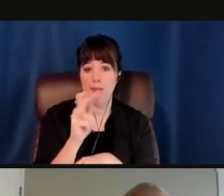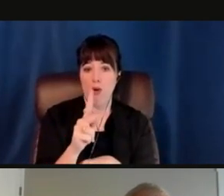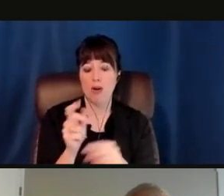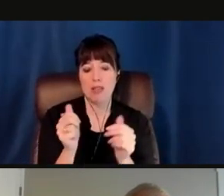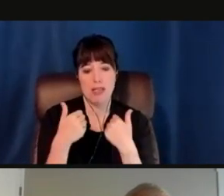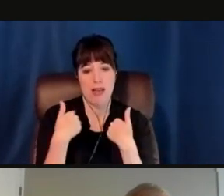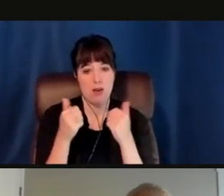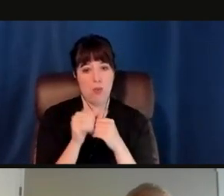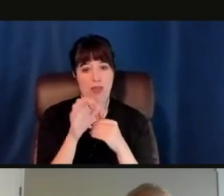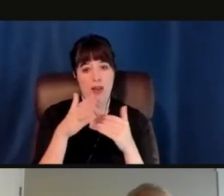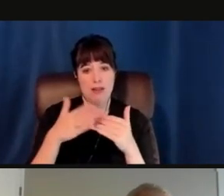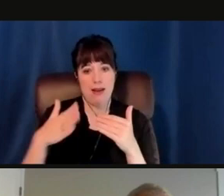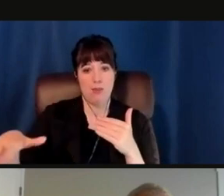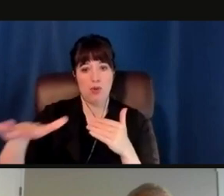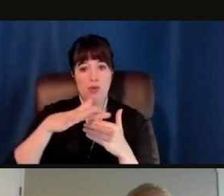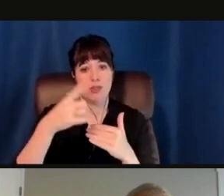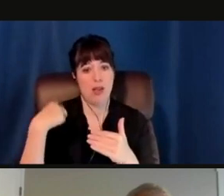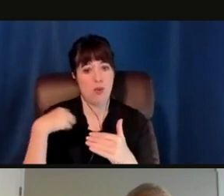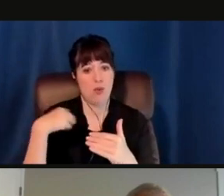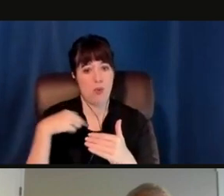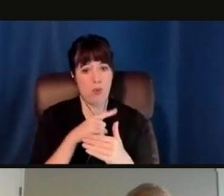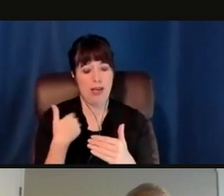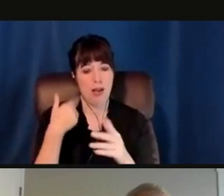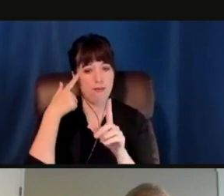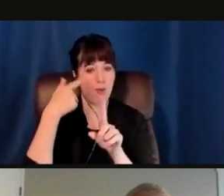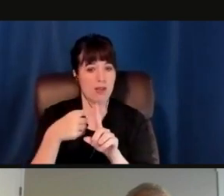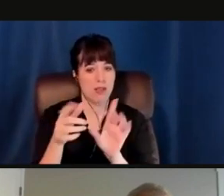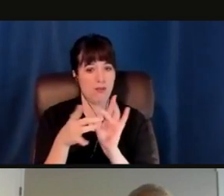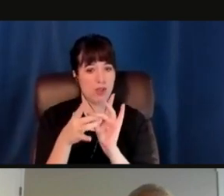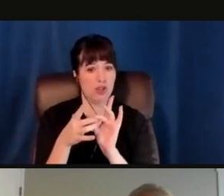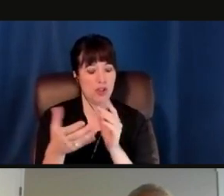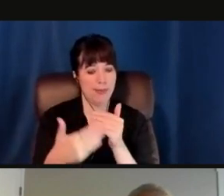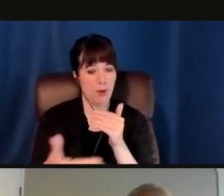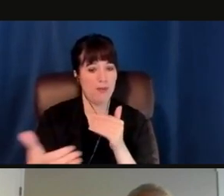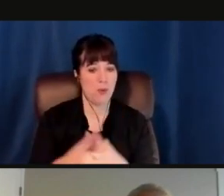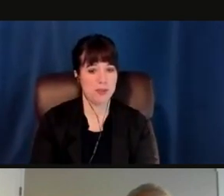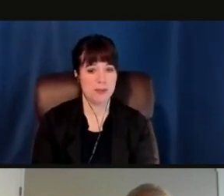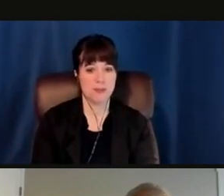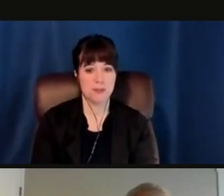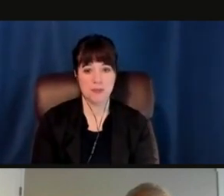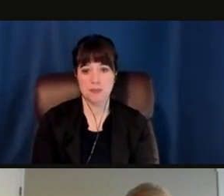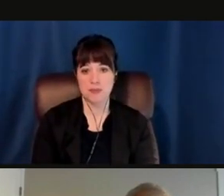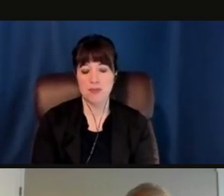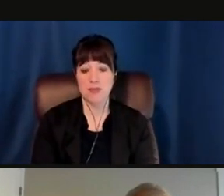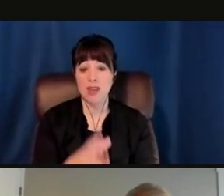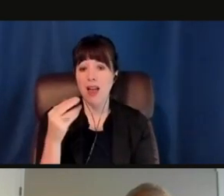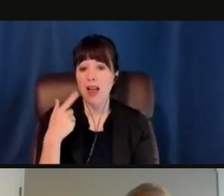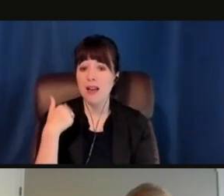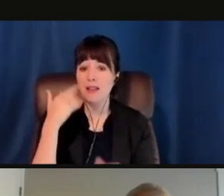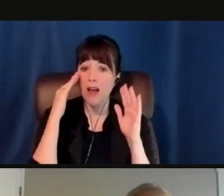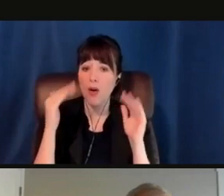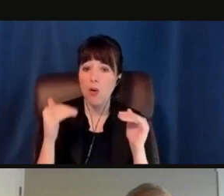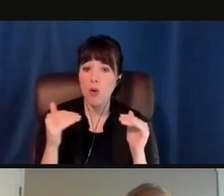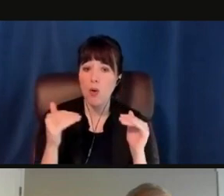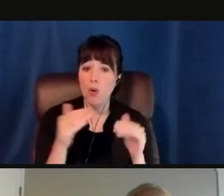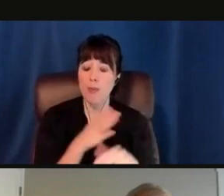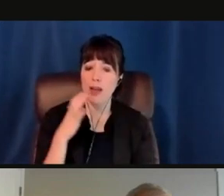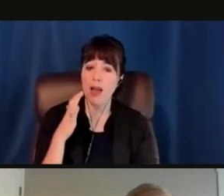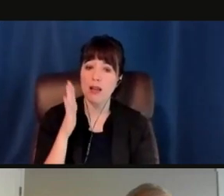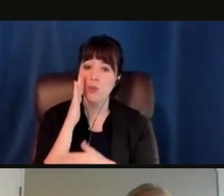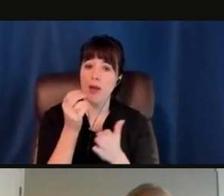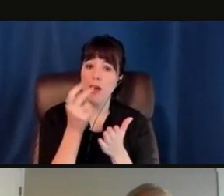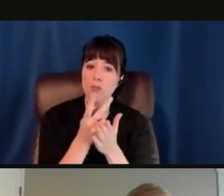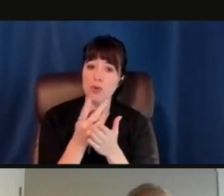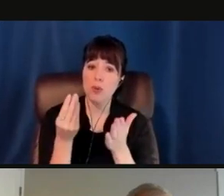and that we can have a constructive, positive relationship going forward. And I hope that council will approve funding